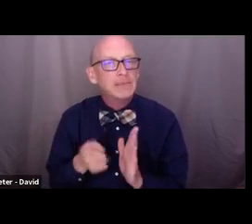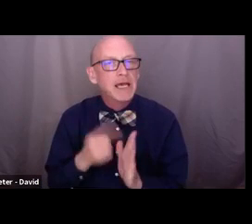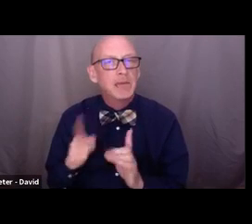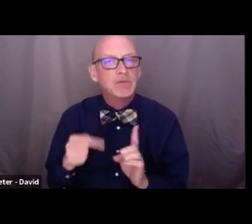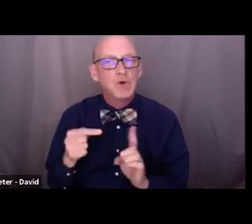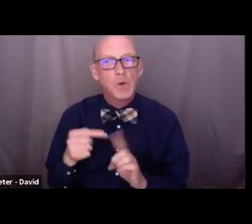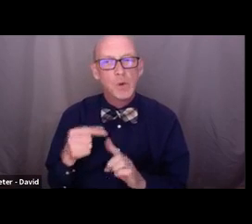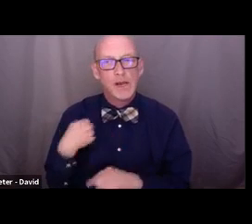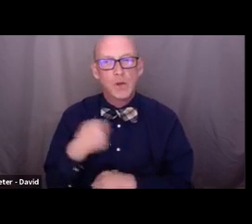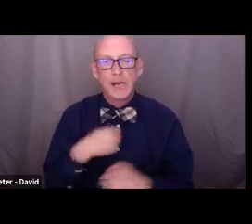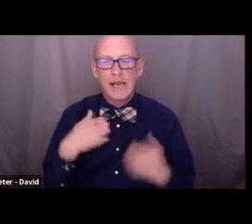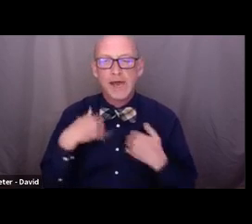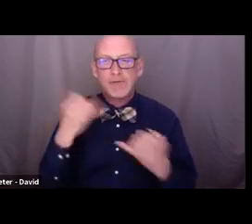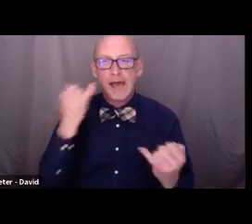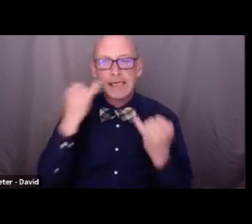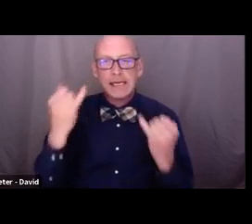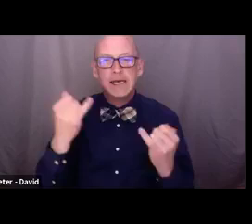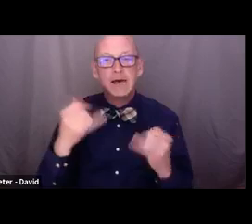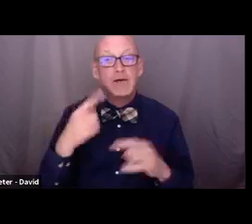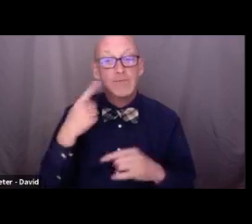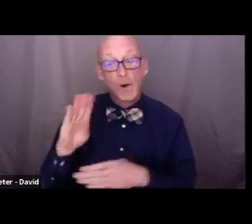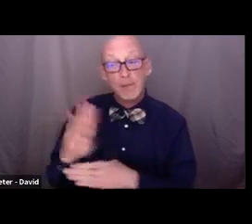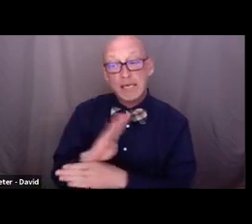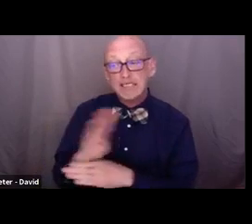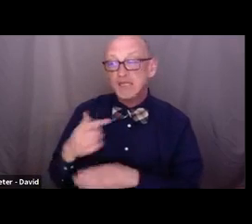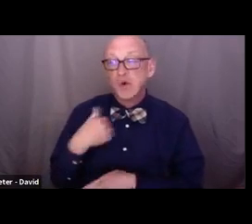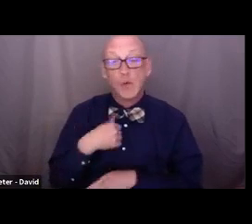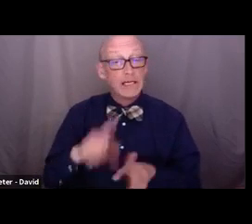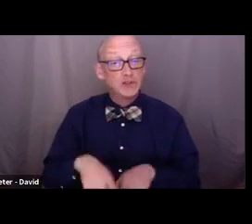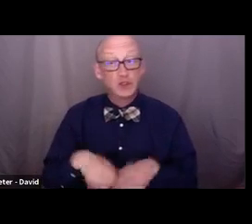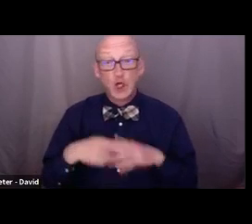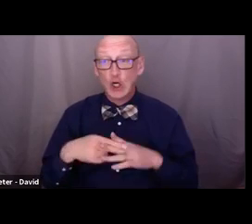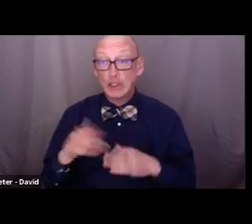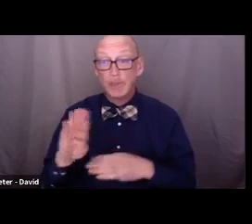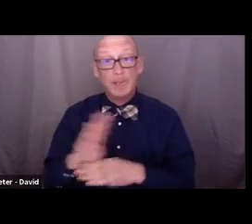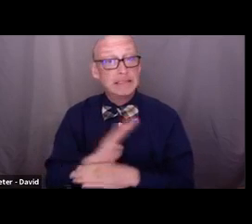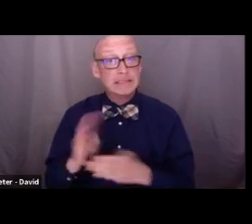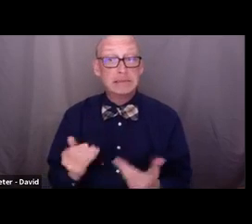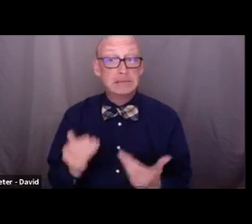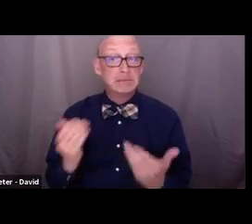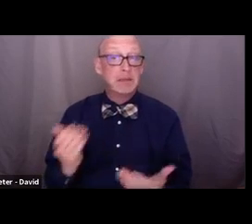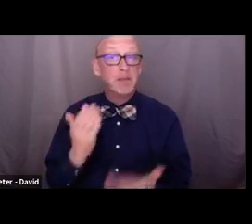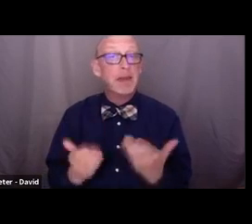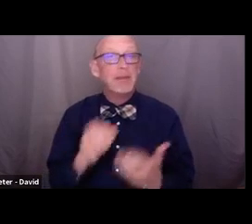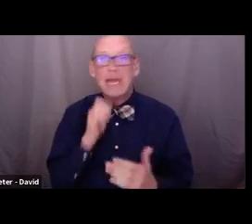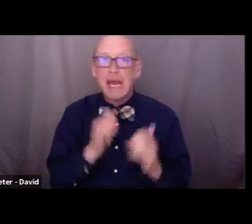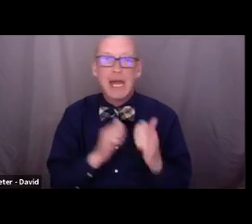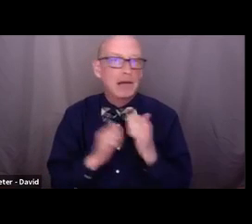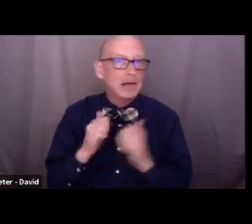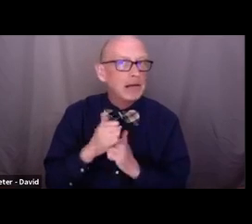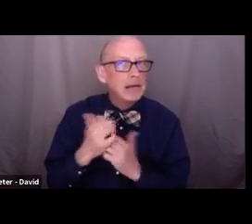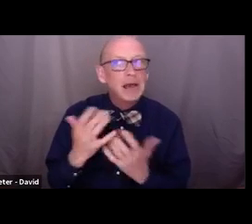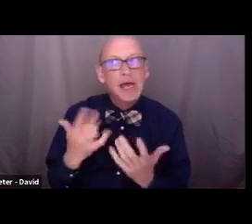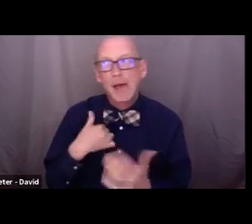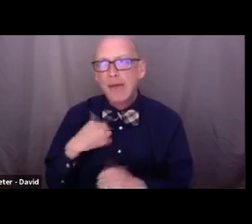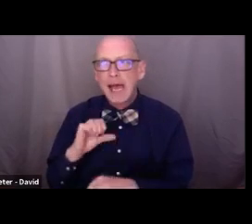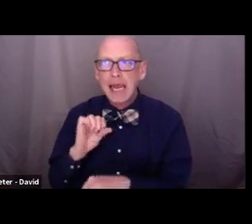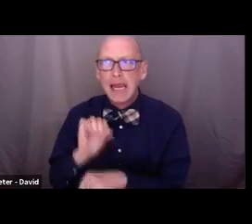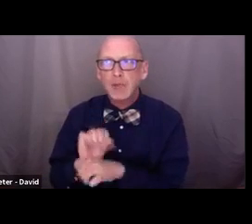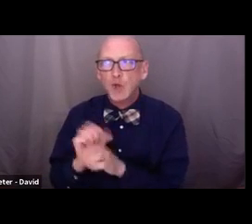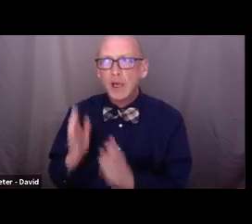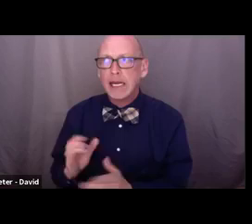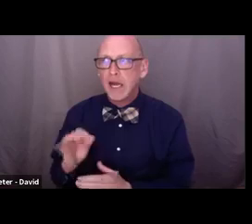get an idea for a business, we just start a business, and it may not be under the structure of, am I an actual employee of my